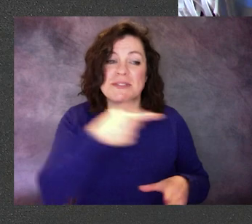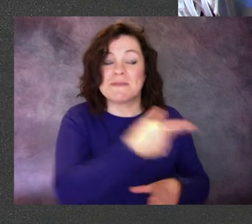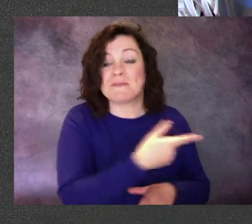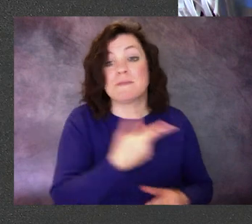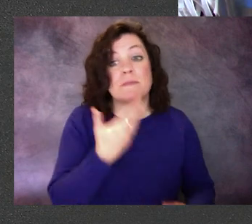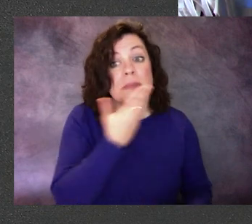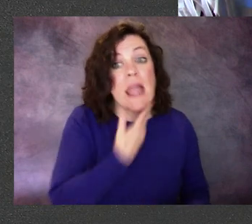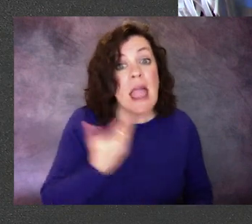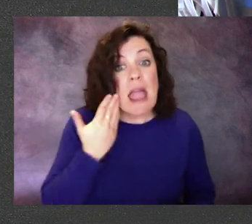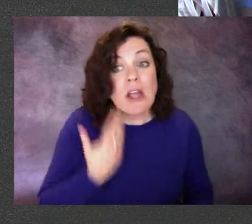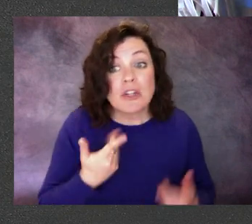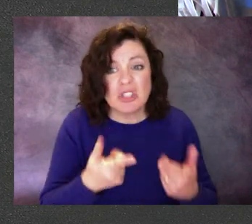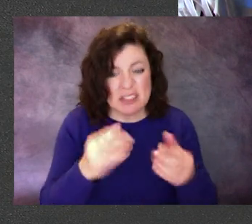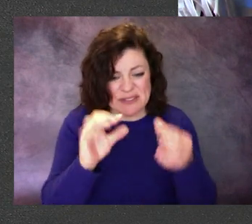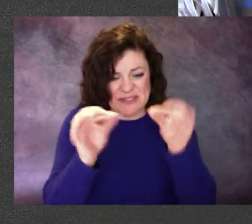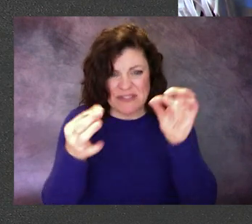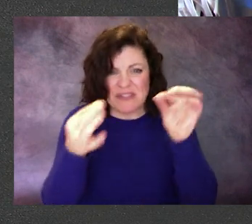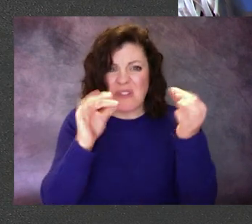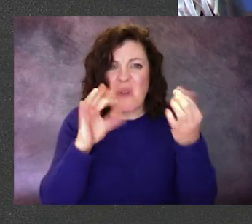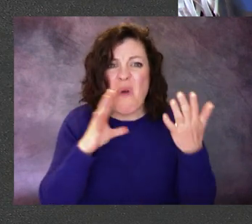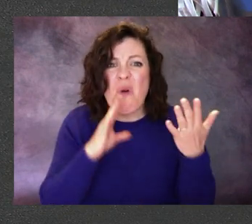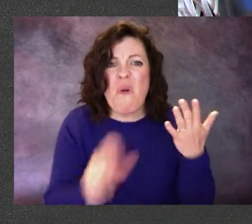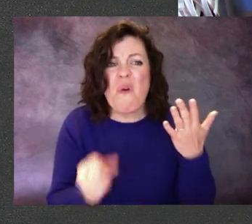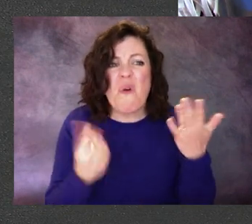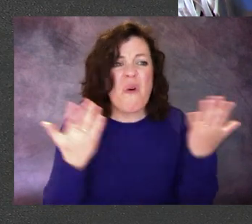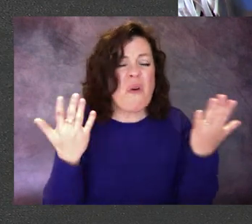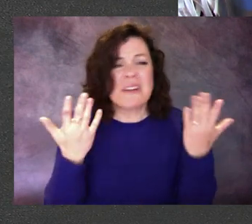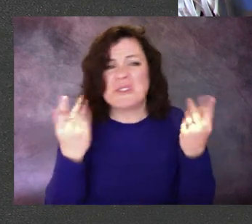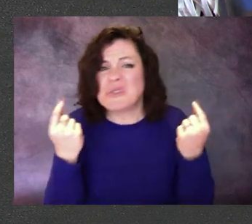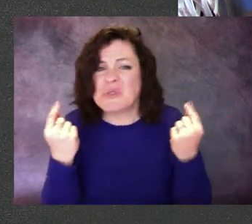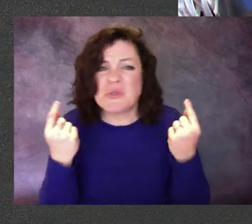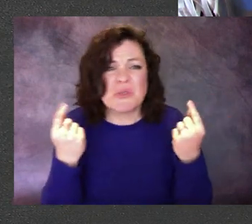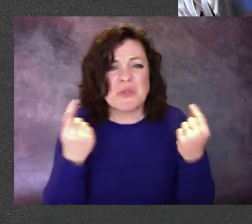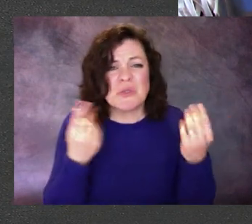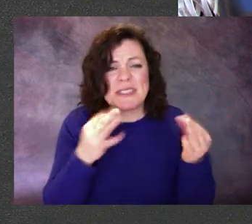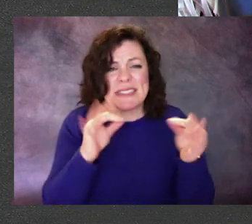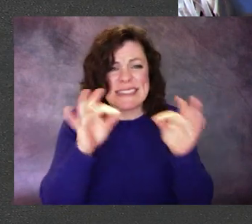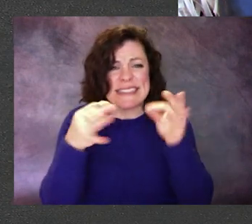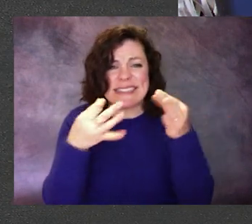Joseph had a little handkerchief. It got old and worn.